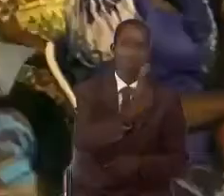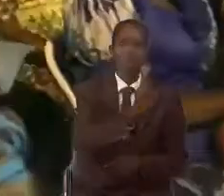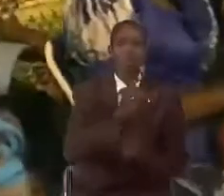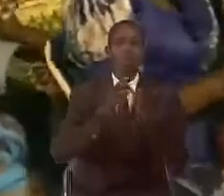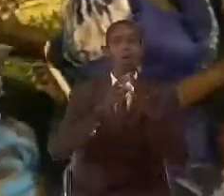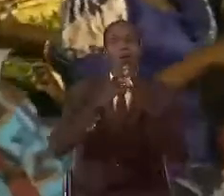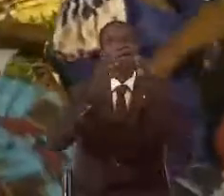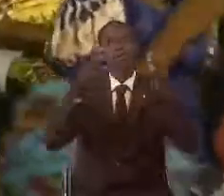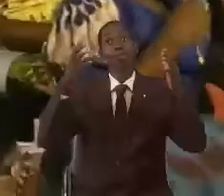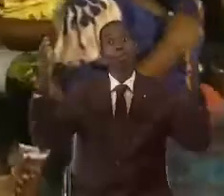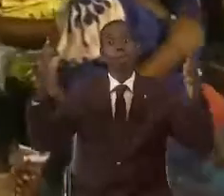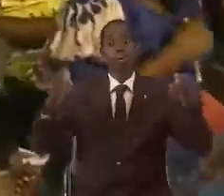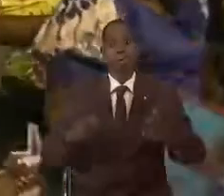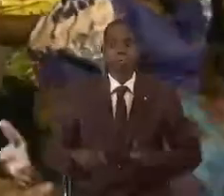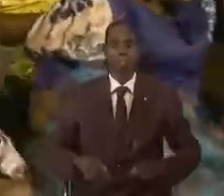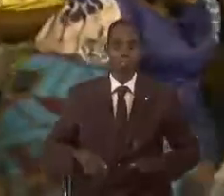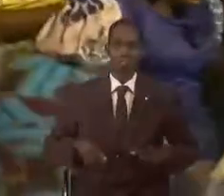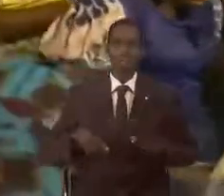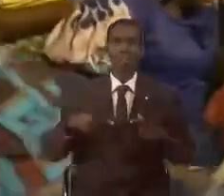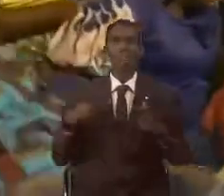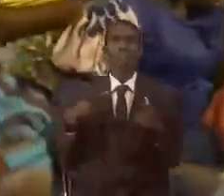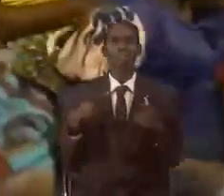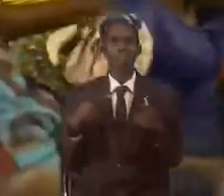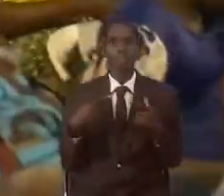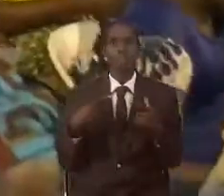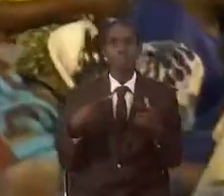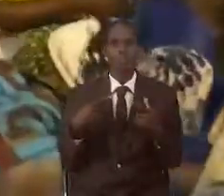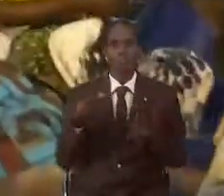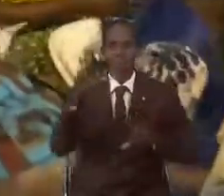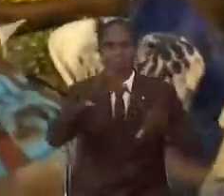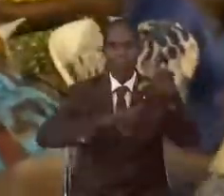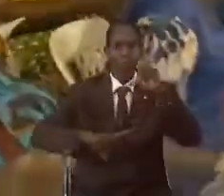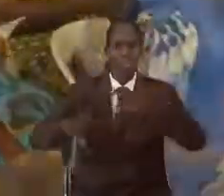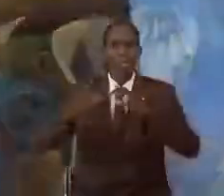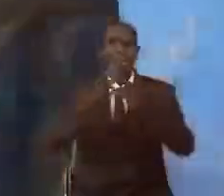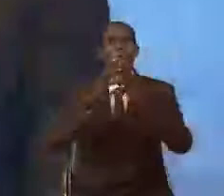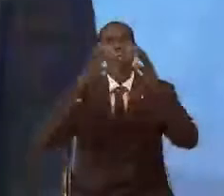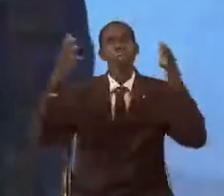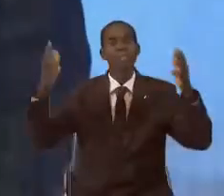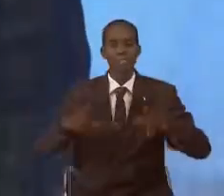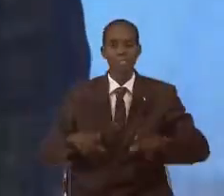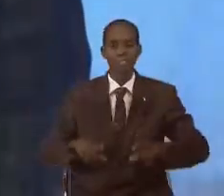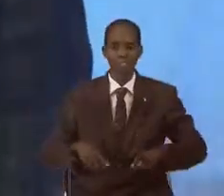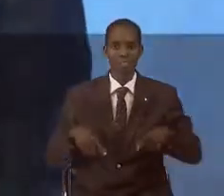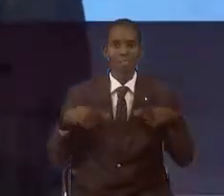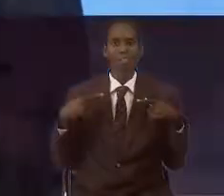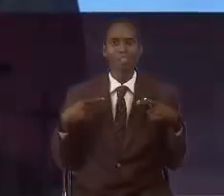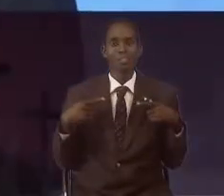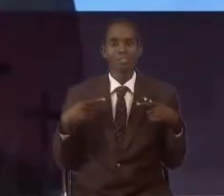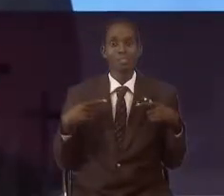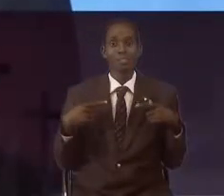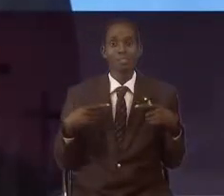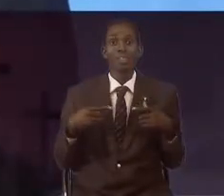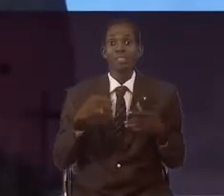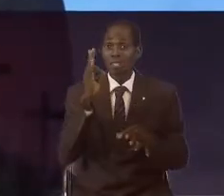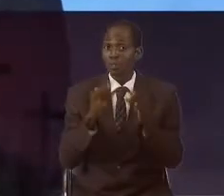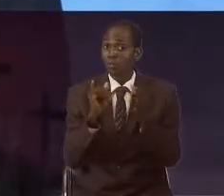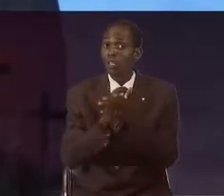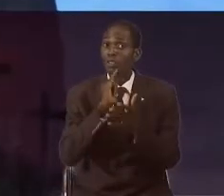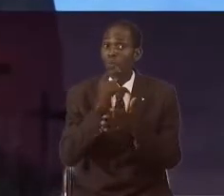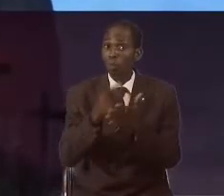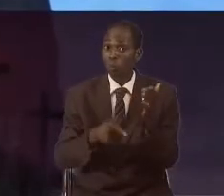me, and it's special for everyone. Abundant life. Shout abundant